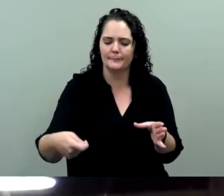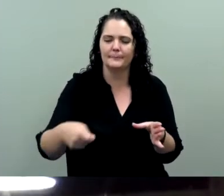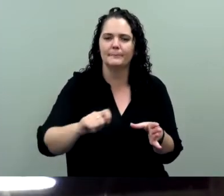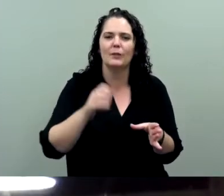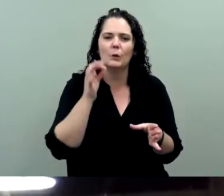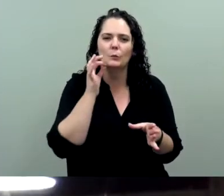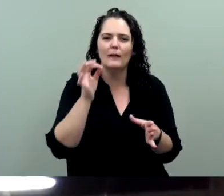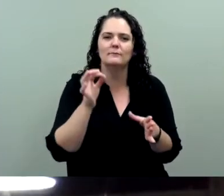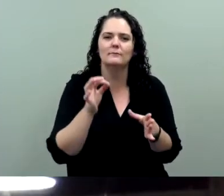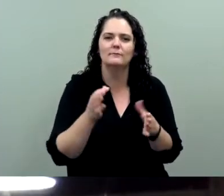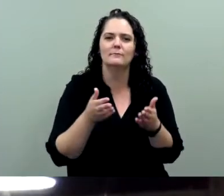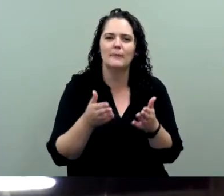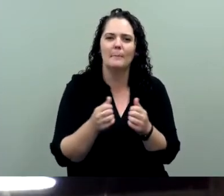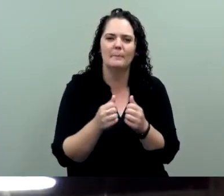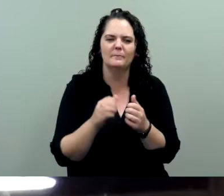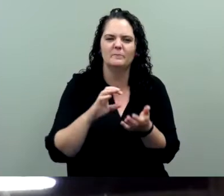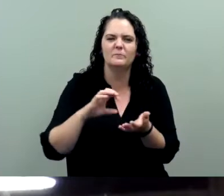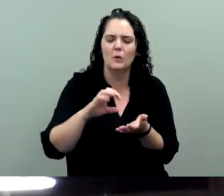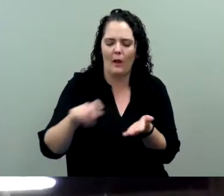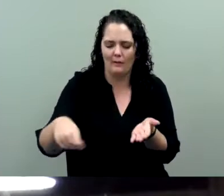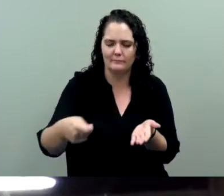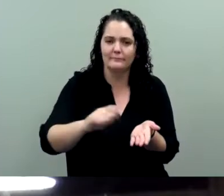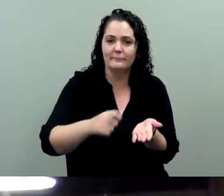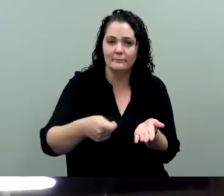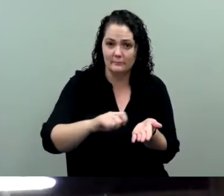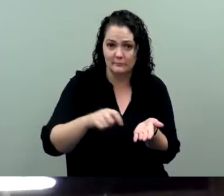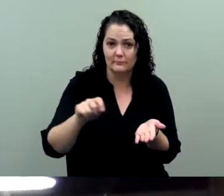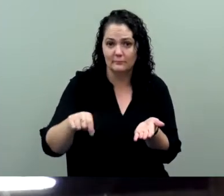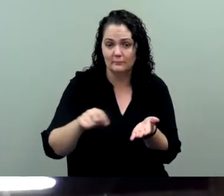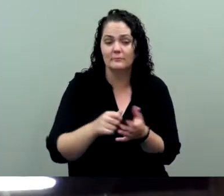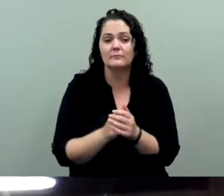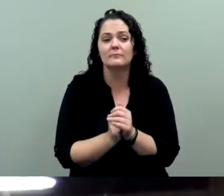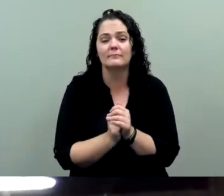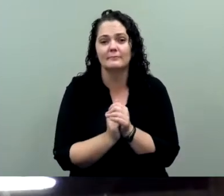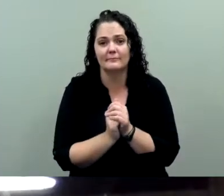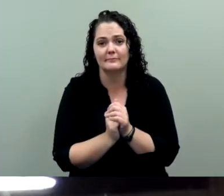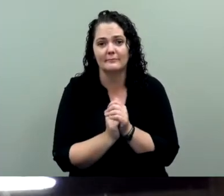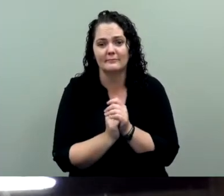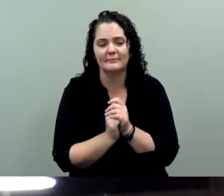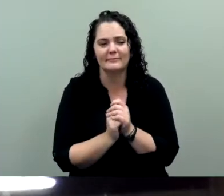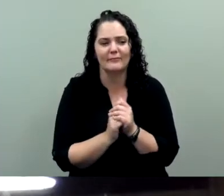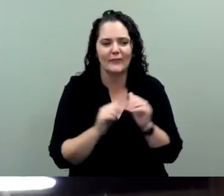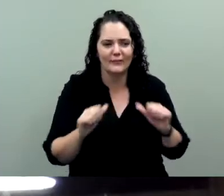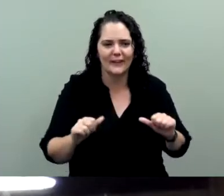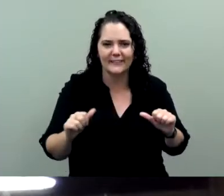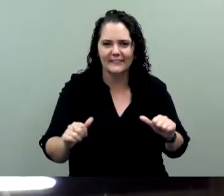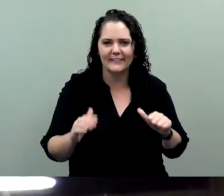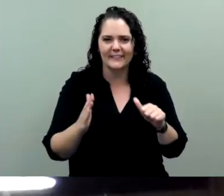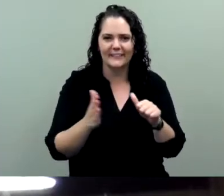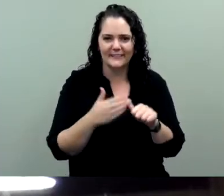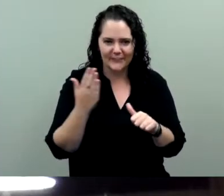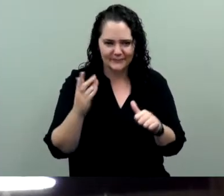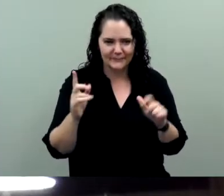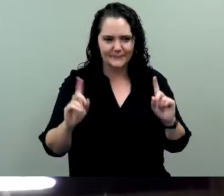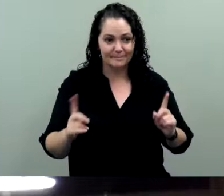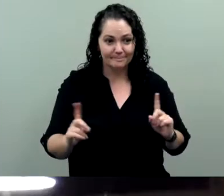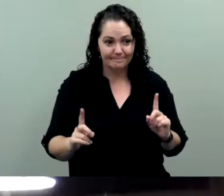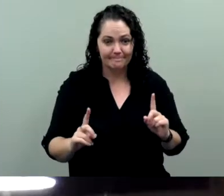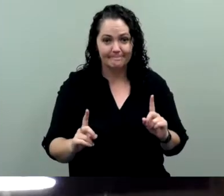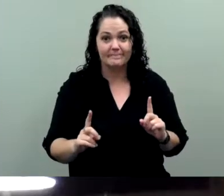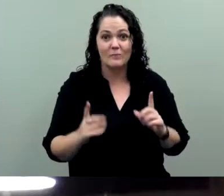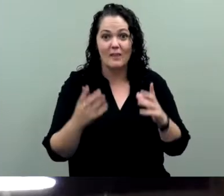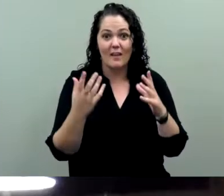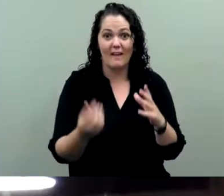also for fishing the skins out, which I'll talk to you a bit about in just a minute. All right, so first things first, once you've got your avocado